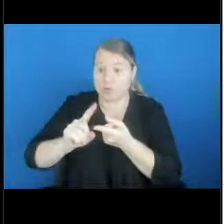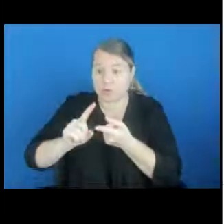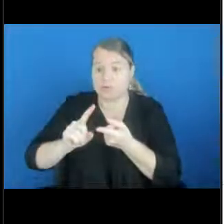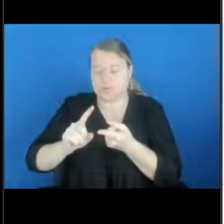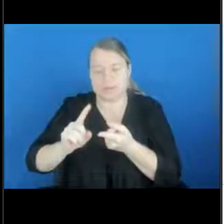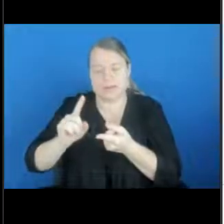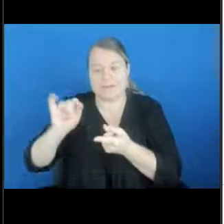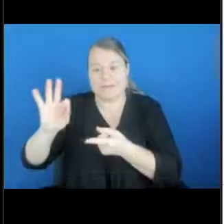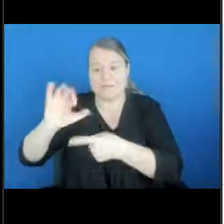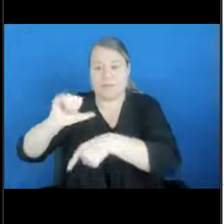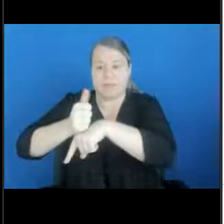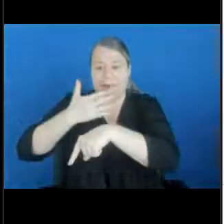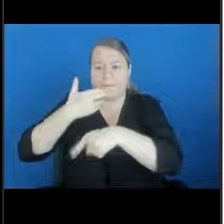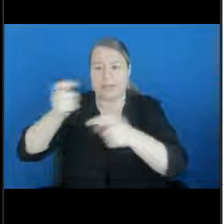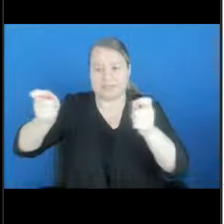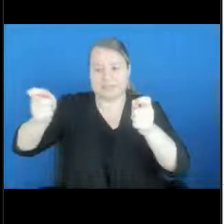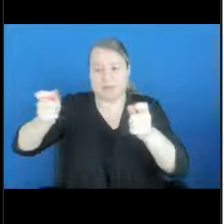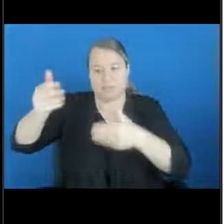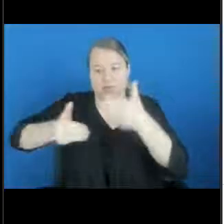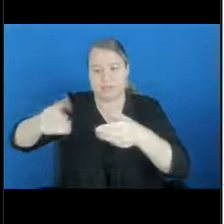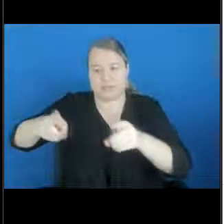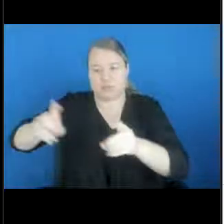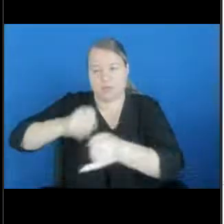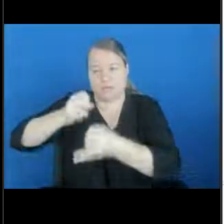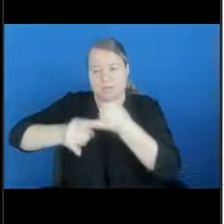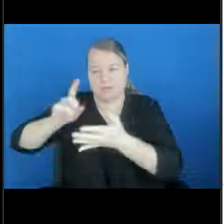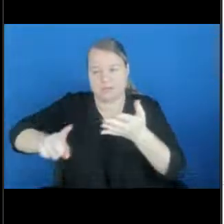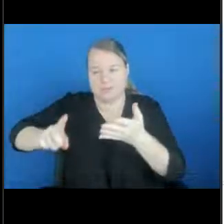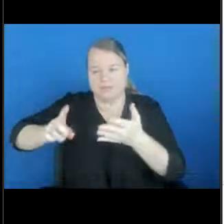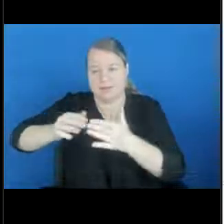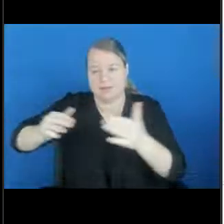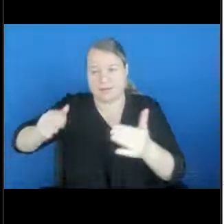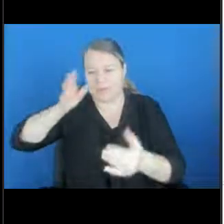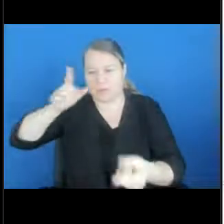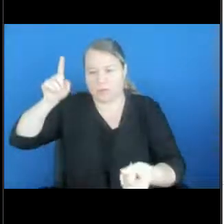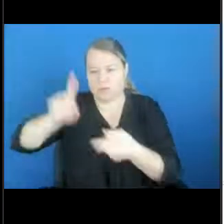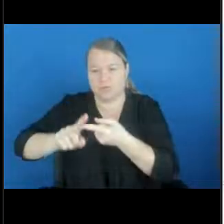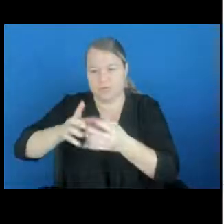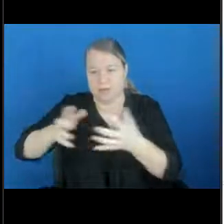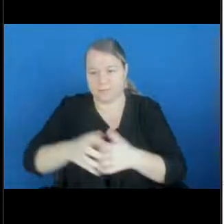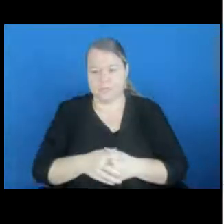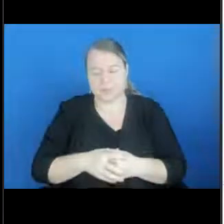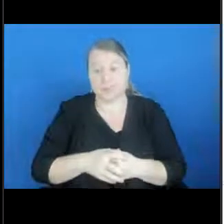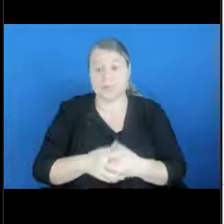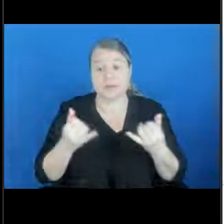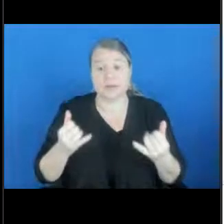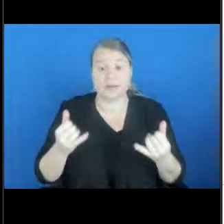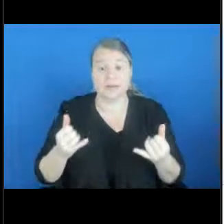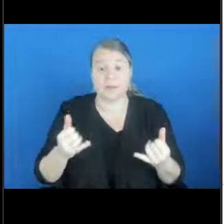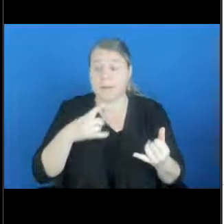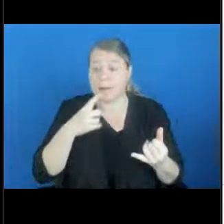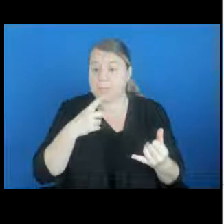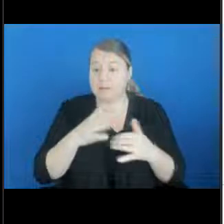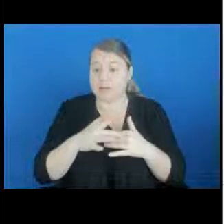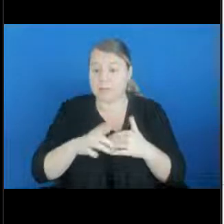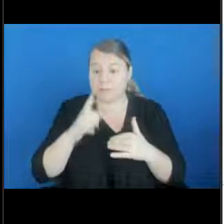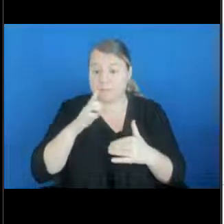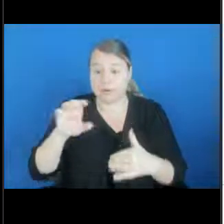practices during the final design phase of the project. Next, we'll talk about the public availability of the EA. Next